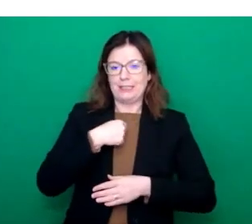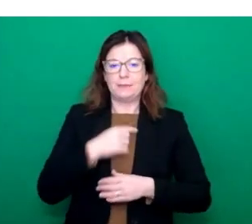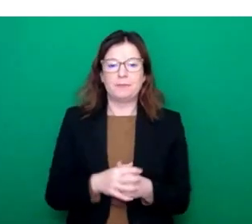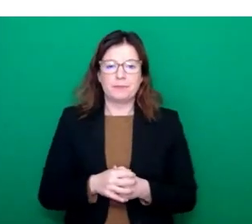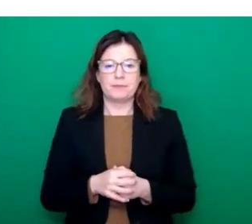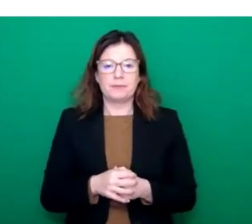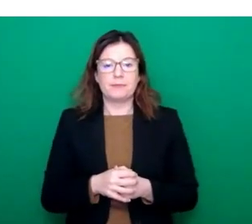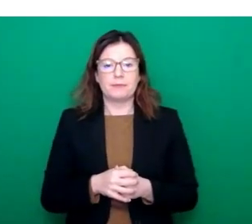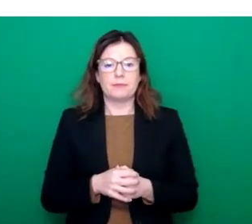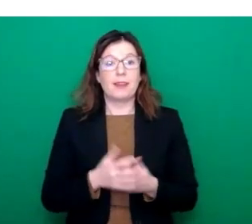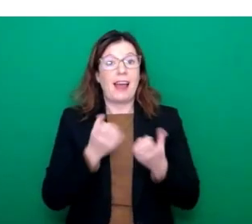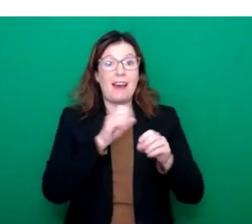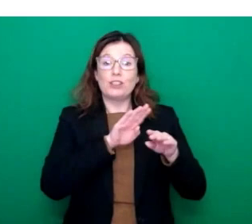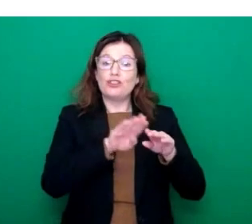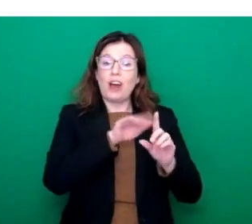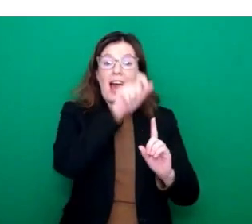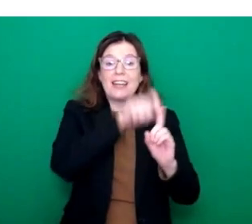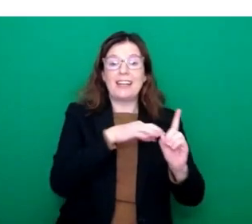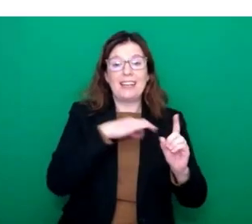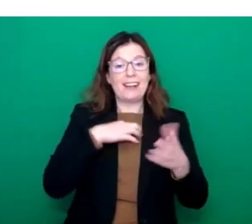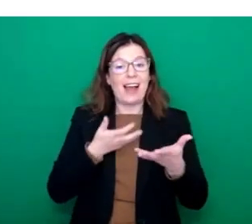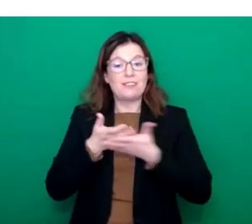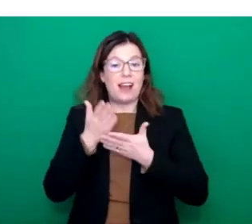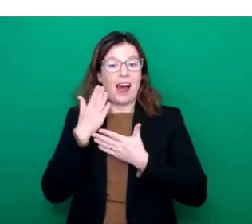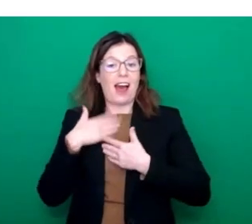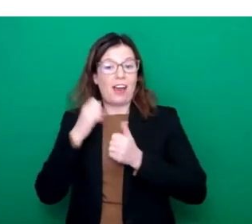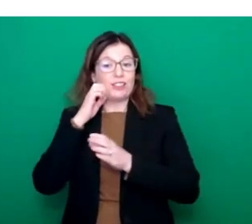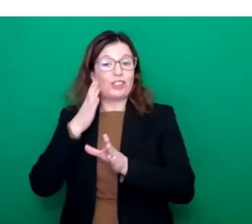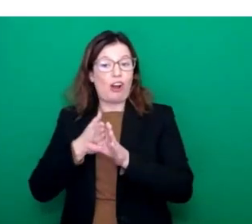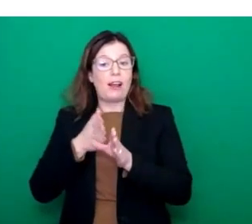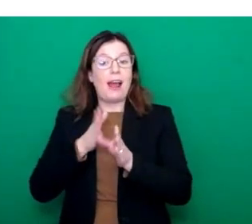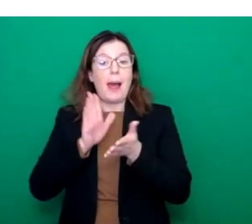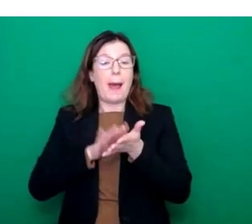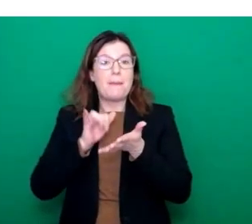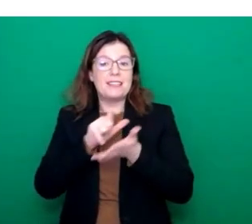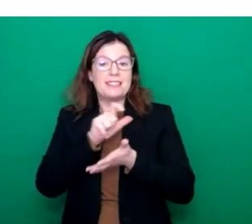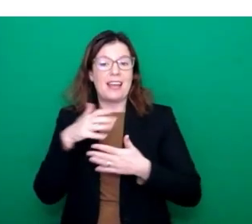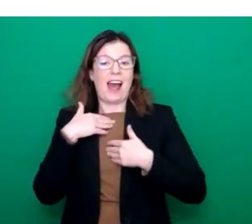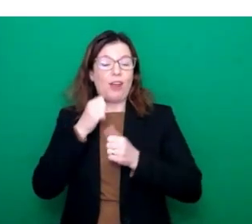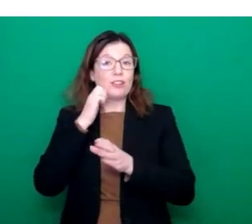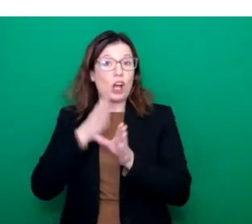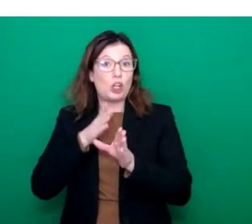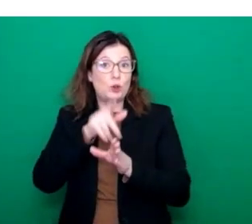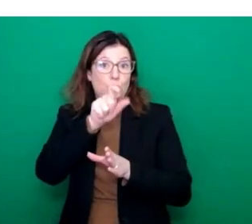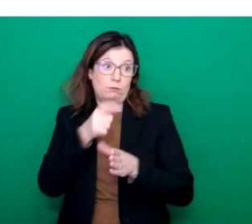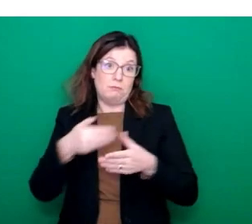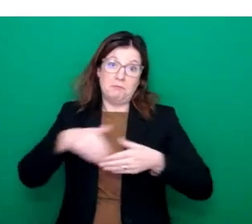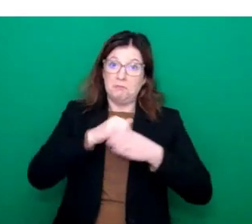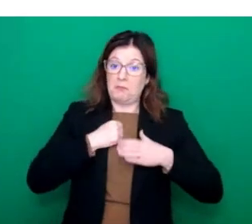welcome trainee clinical counselling health psychologists and MSc health psychology students for placements,